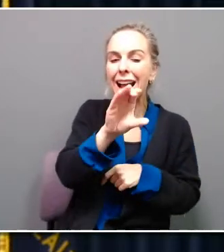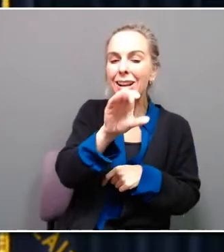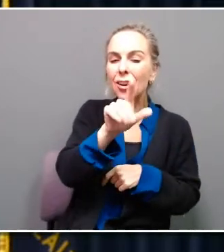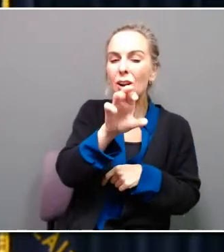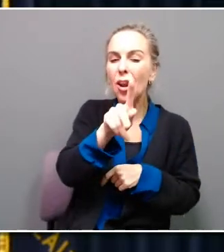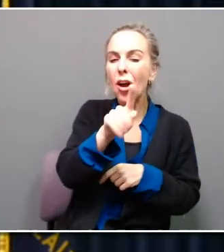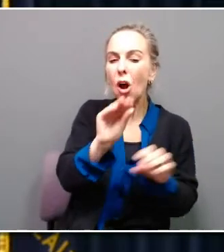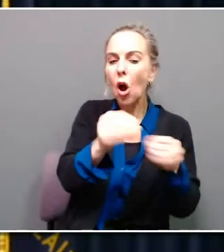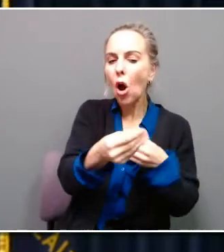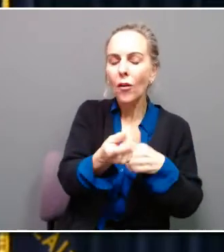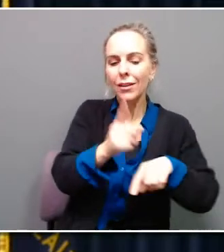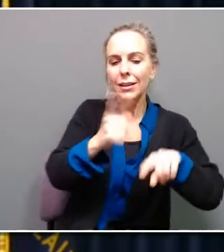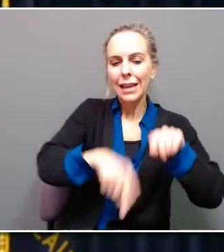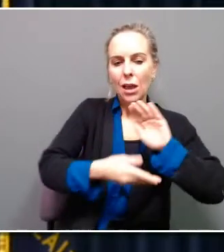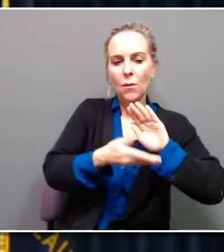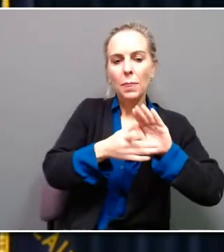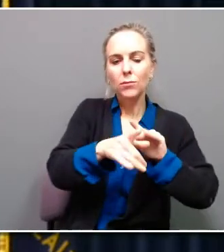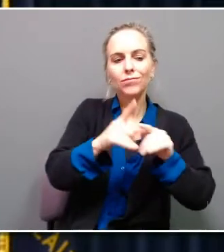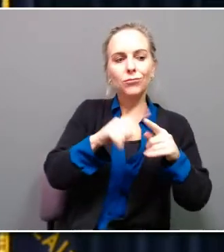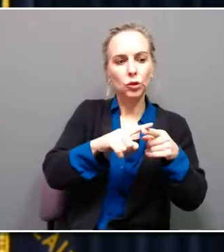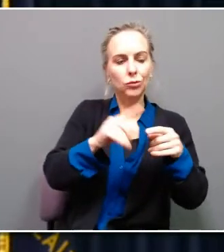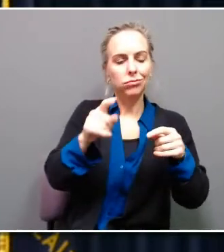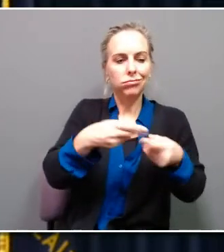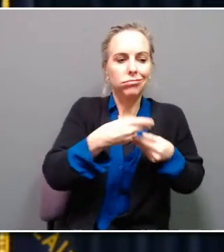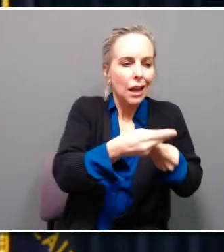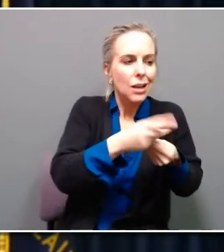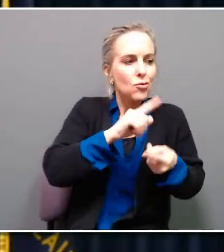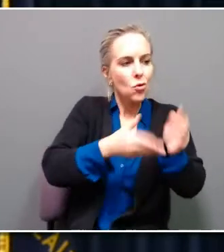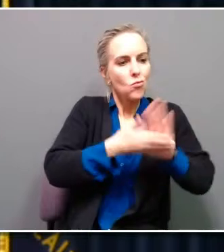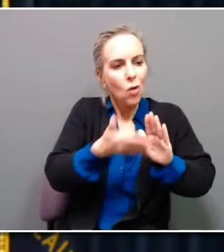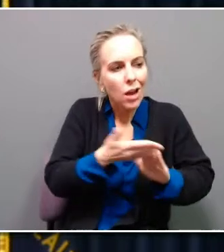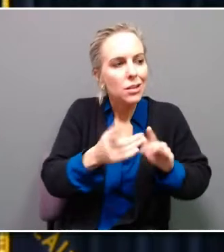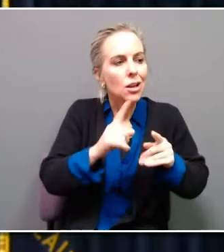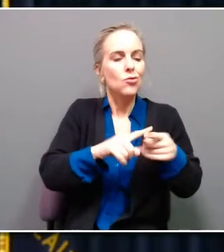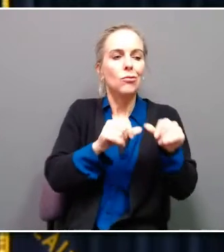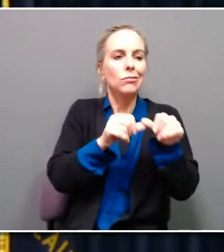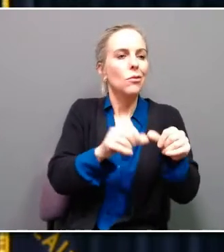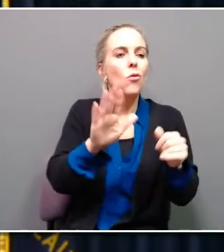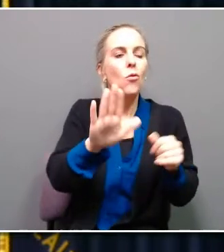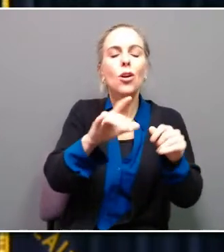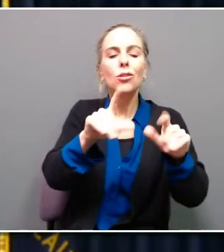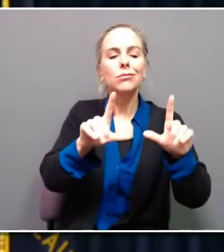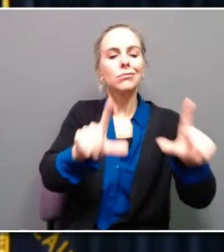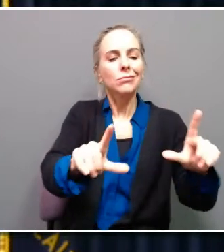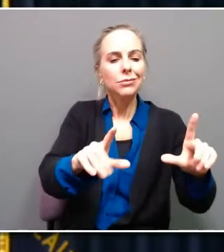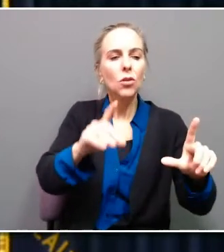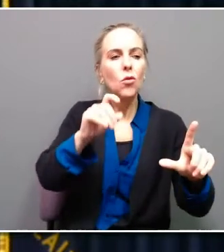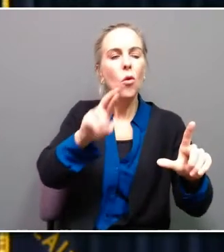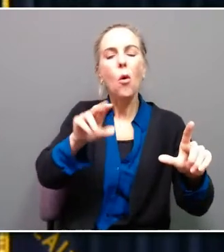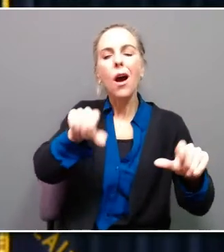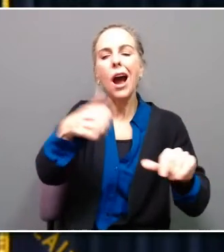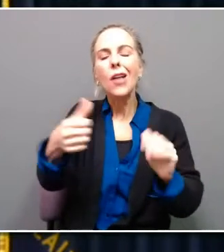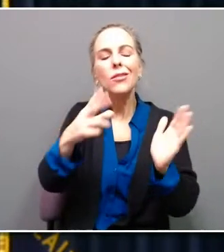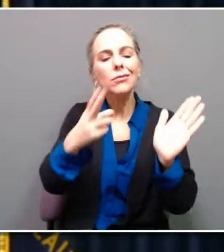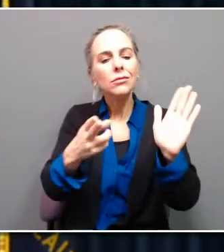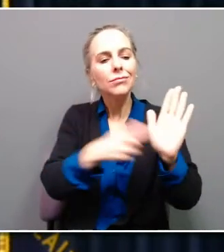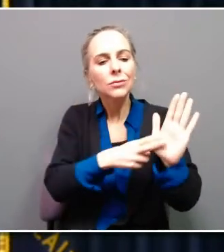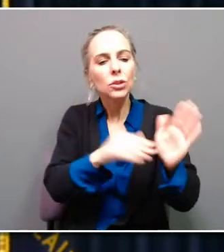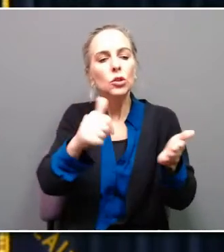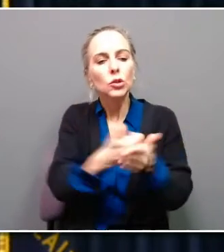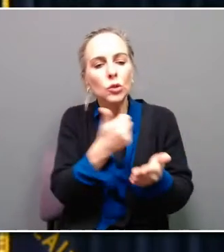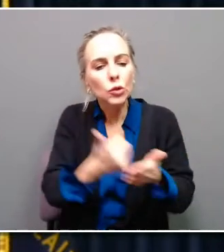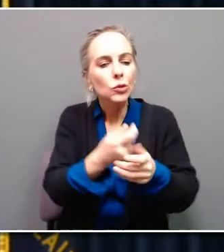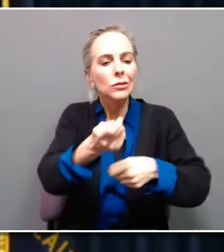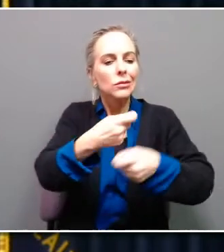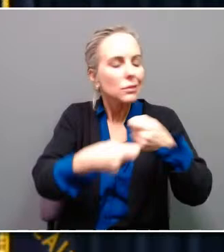process vehicle and boat registrations, transfer titles, or issue license plate and disabled placards. Online vehicle registration